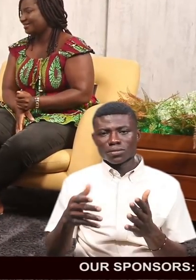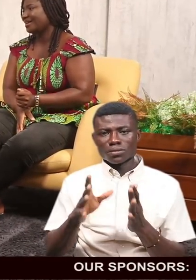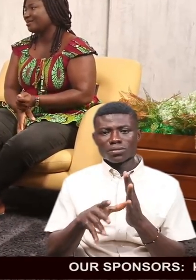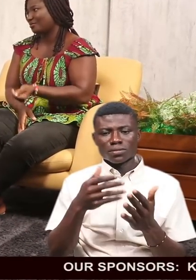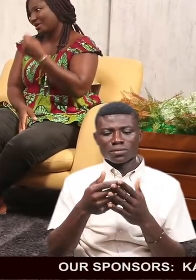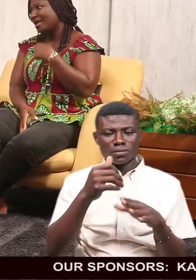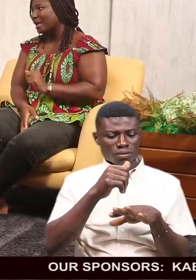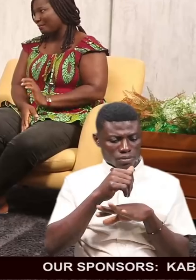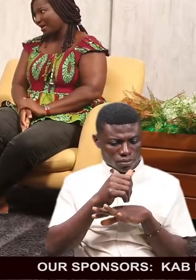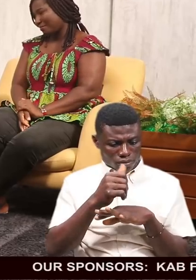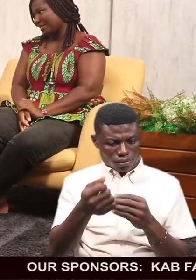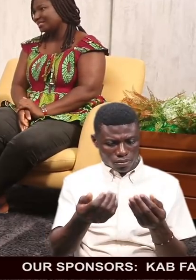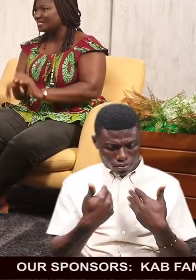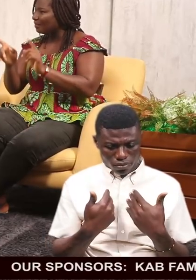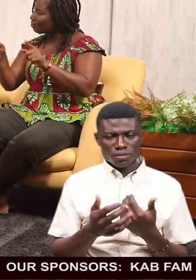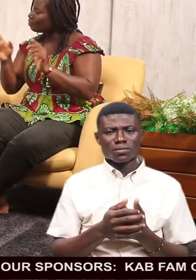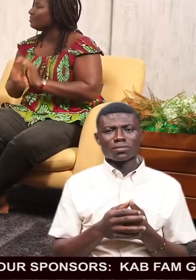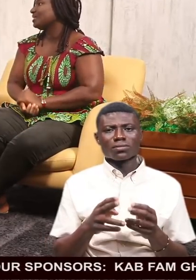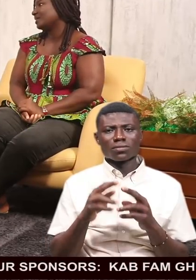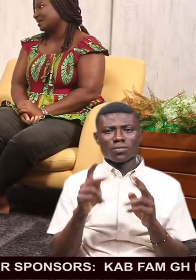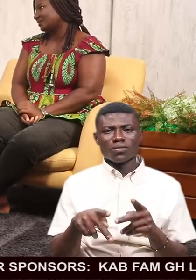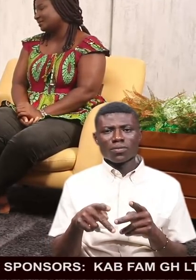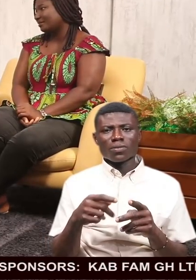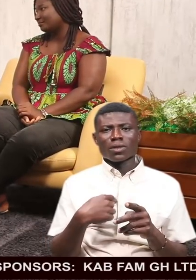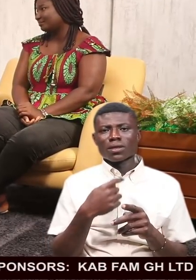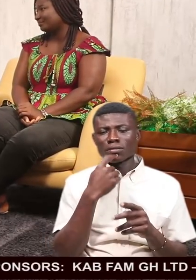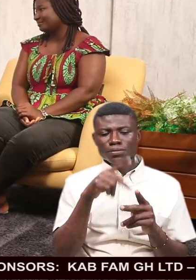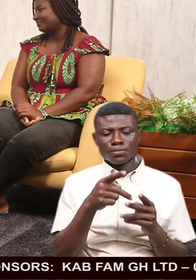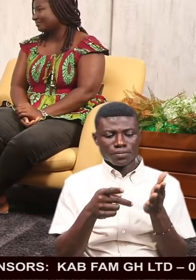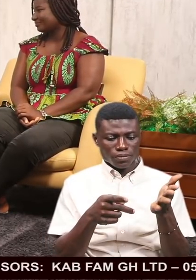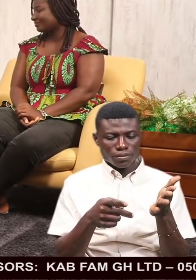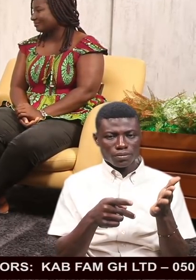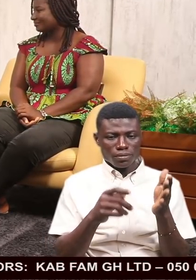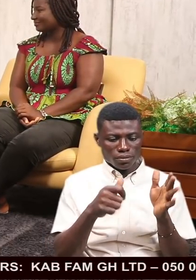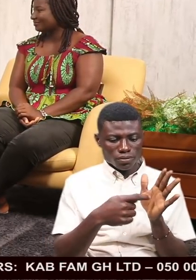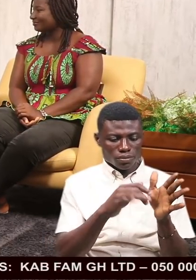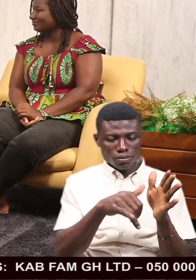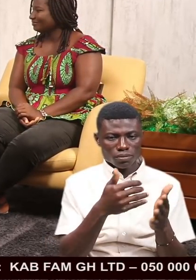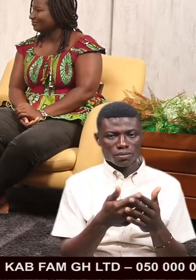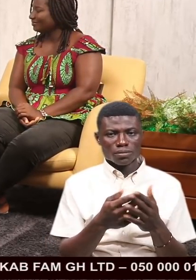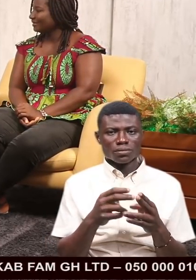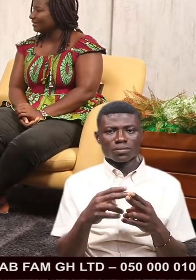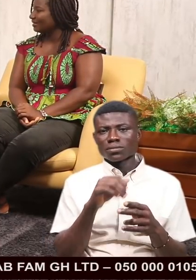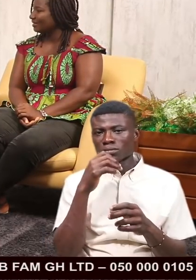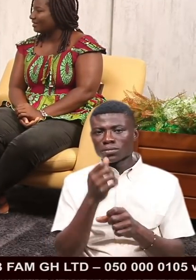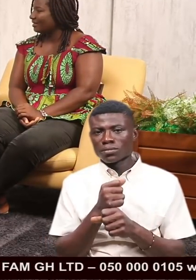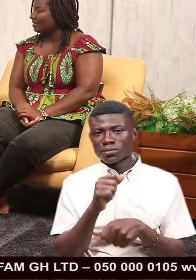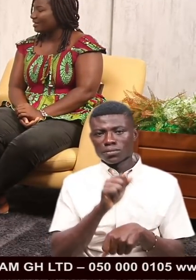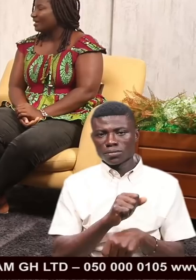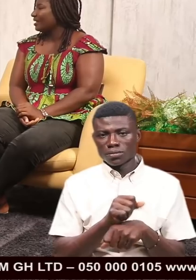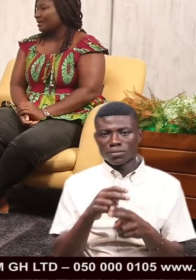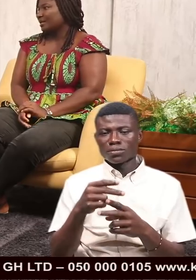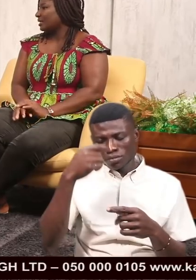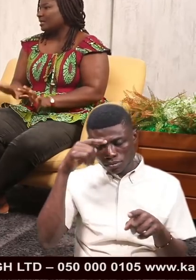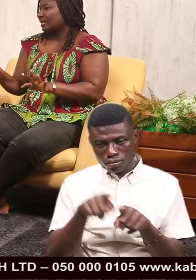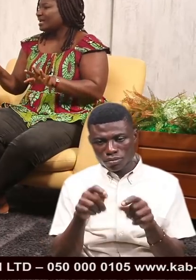de sika no e mami tini pa kro no mi yi ne dance se mo nye adwuma nye nti wote ase esa